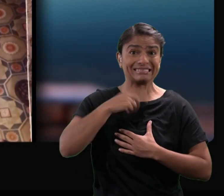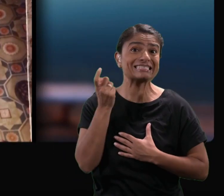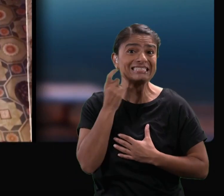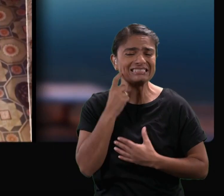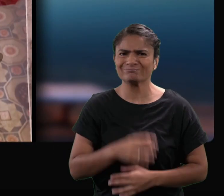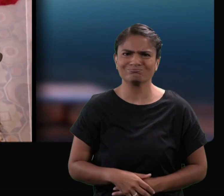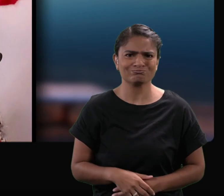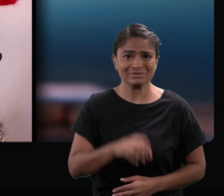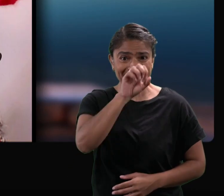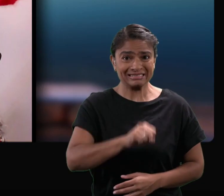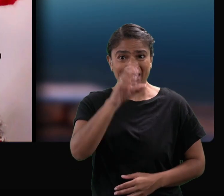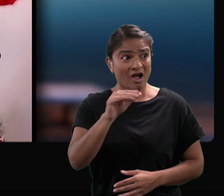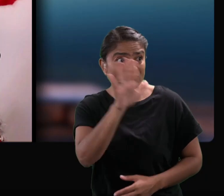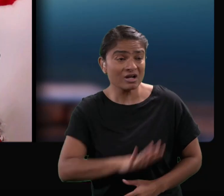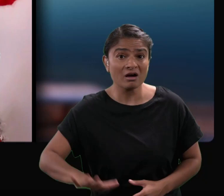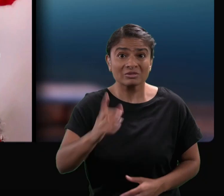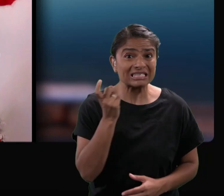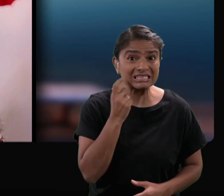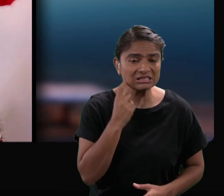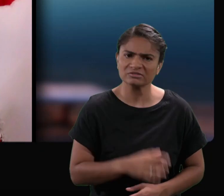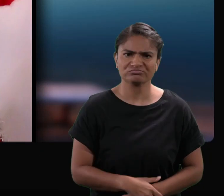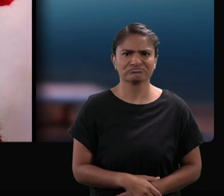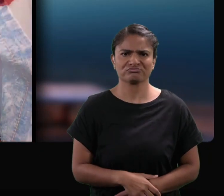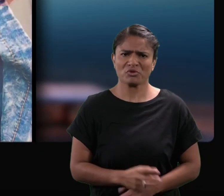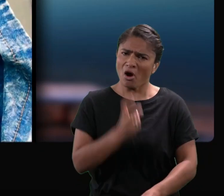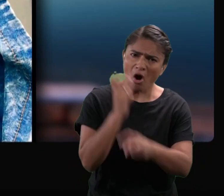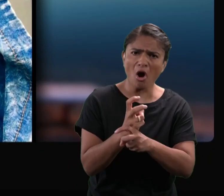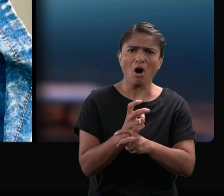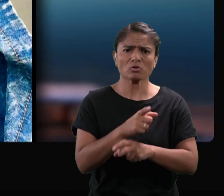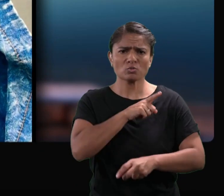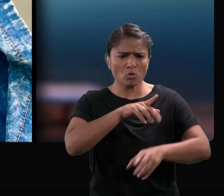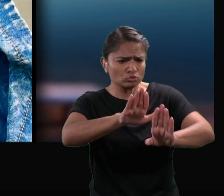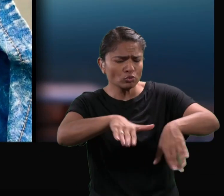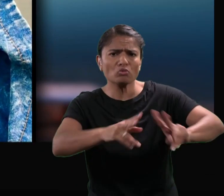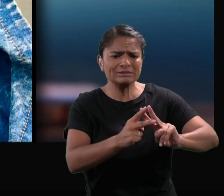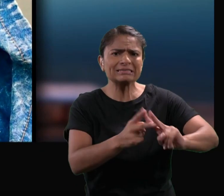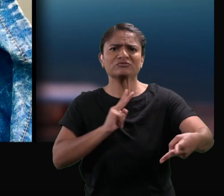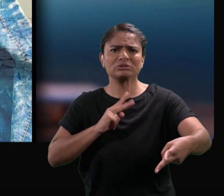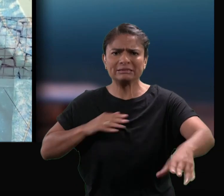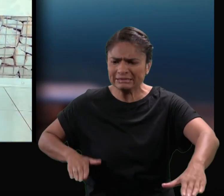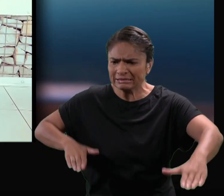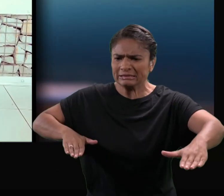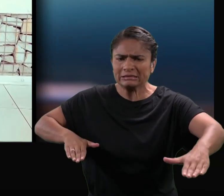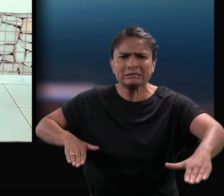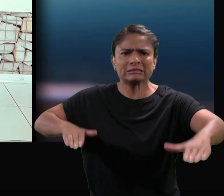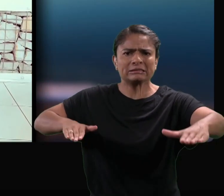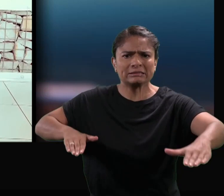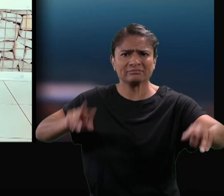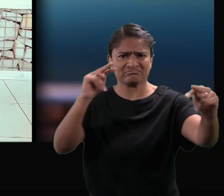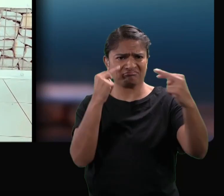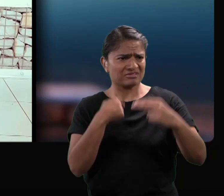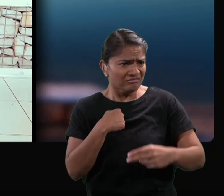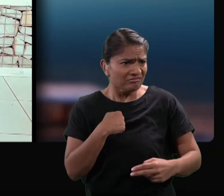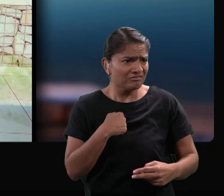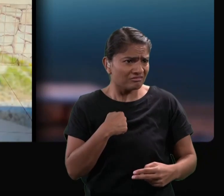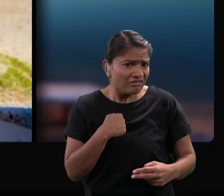akululanga, especially abe South Africa, kunzima. Bekunzima ukhula ndingafani nabanye abantwana. And I used to ask myself, ukuthi